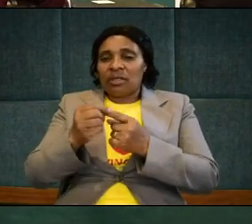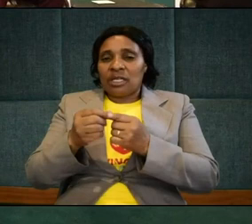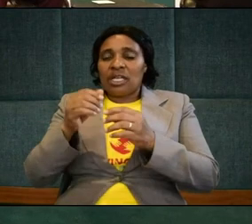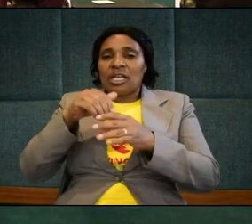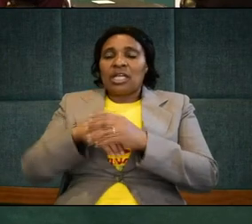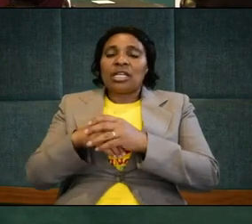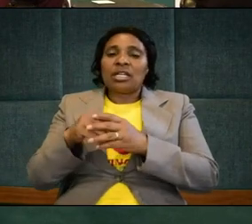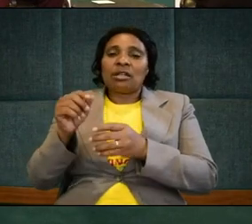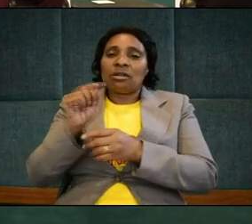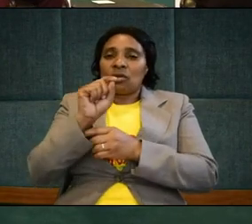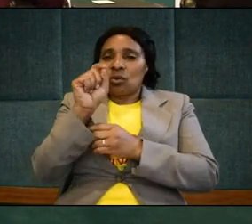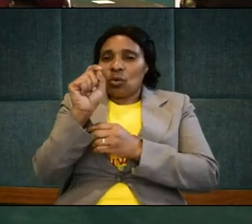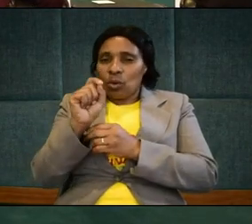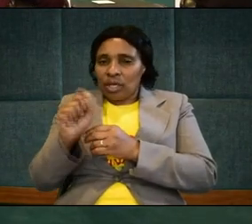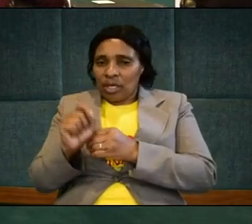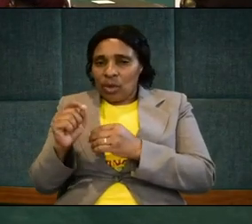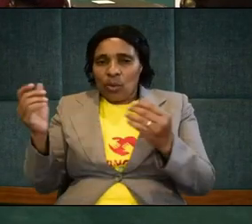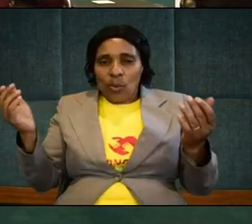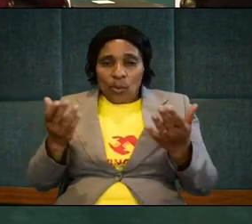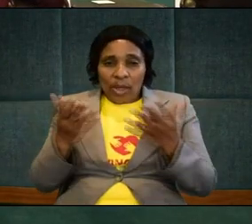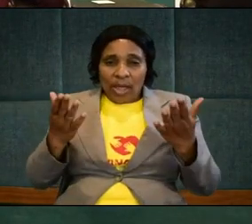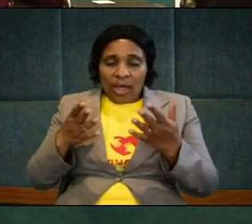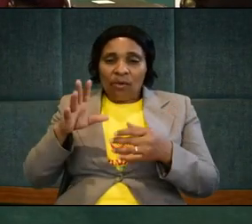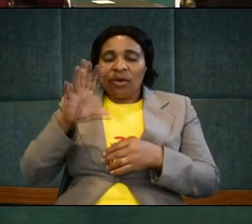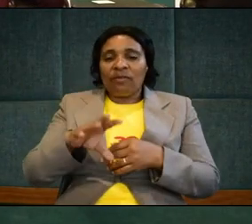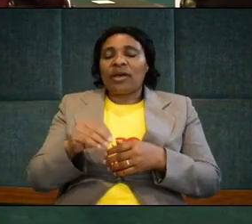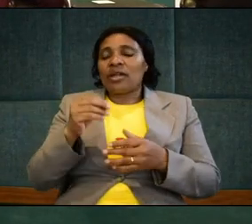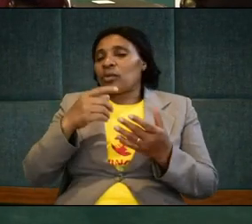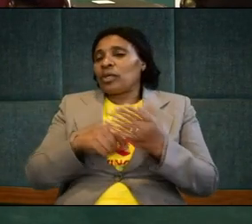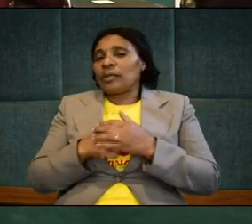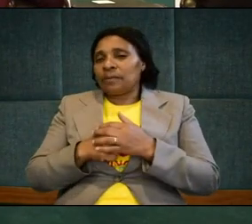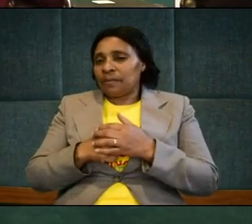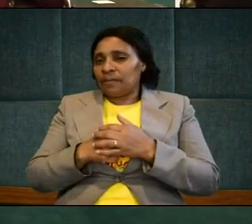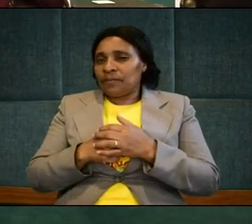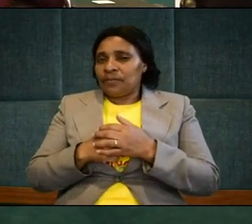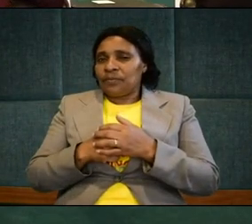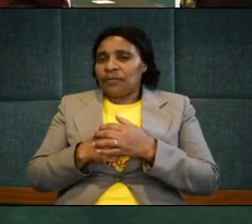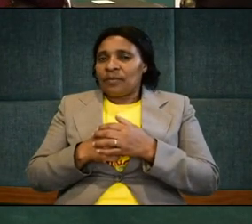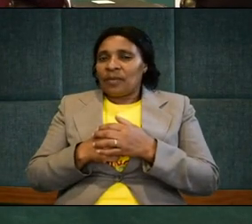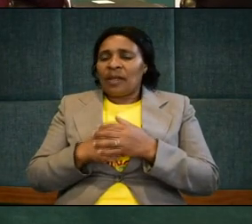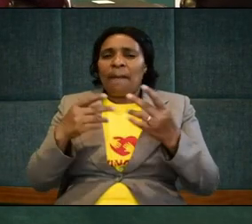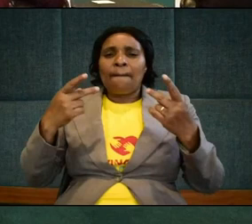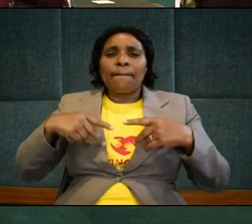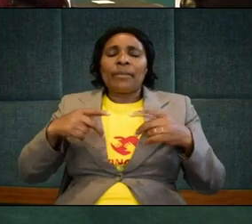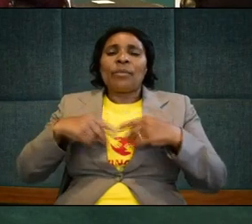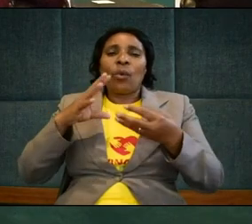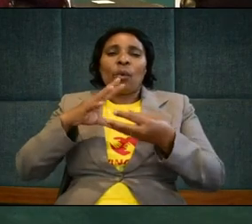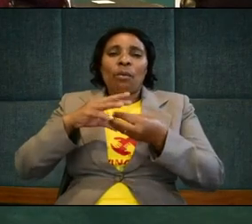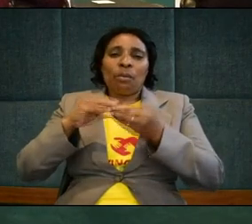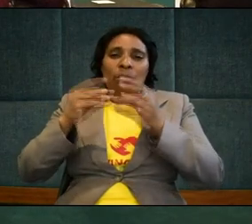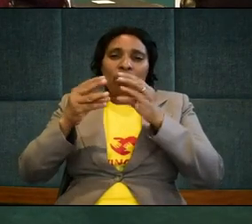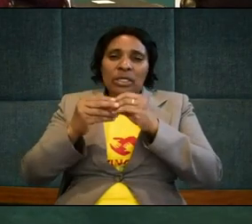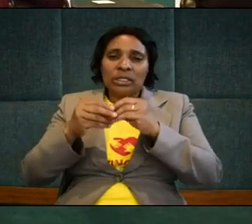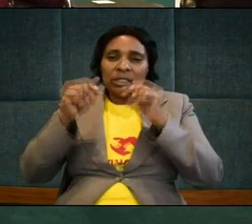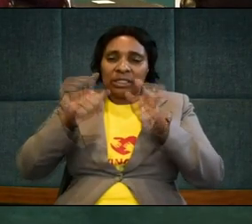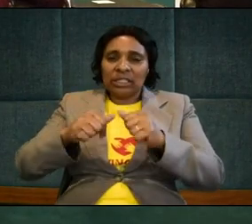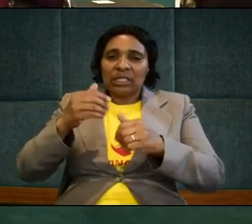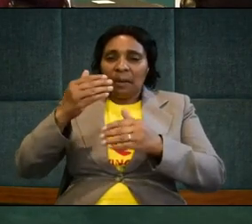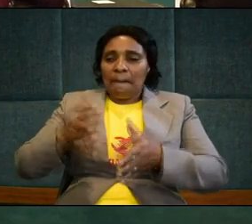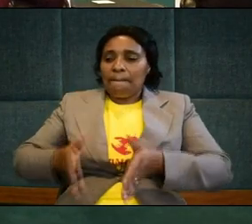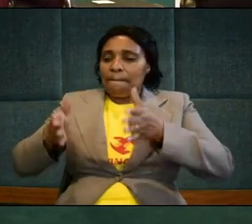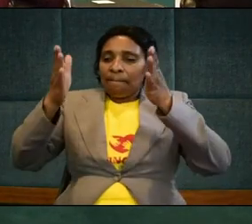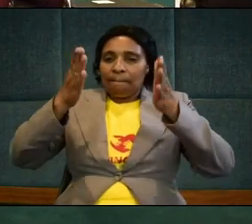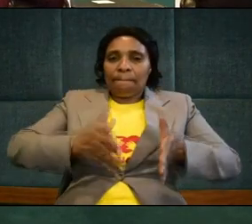architecture, whereby you find that there are the people create these huge buildings,